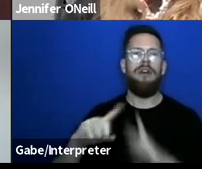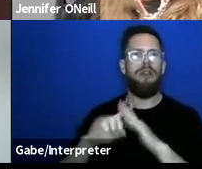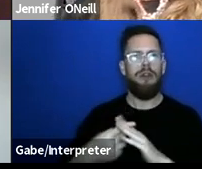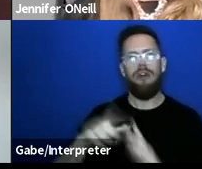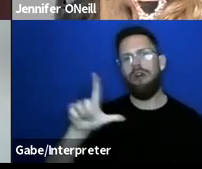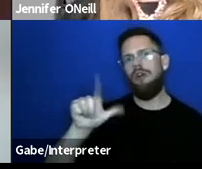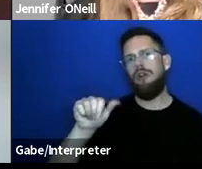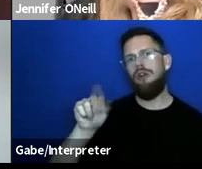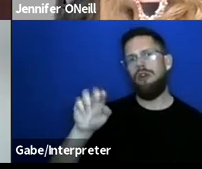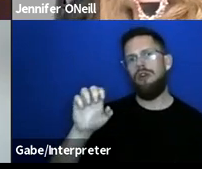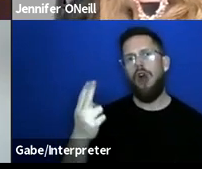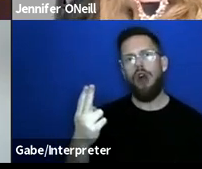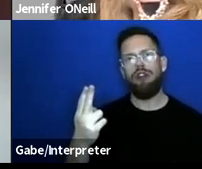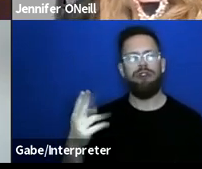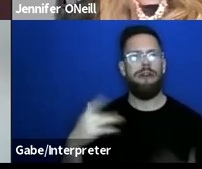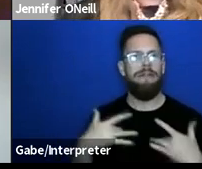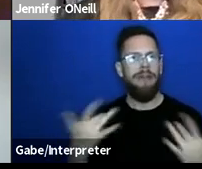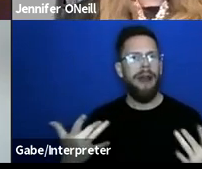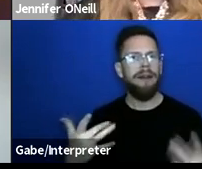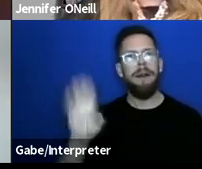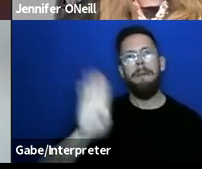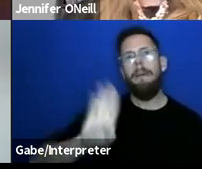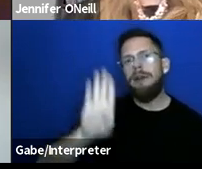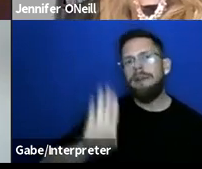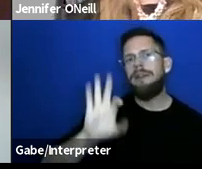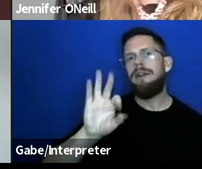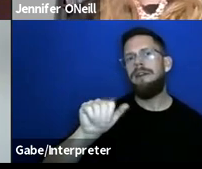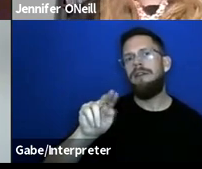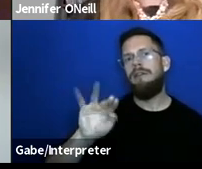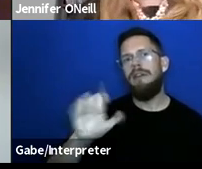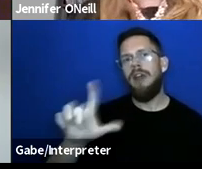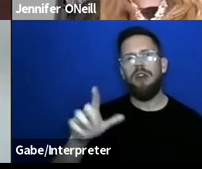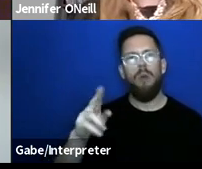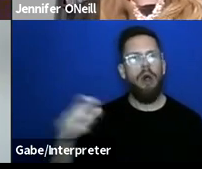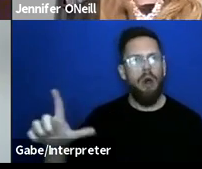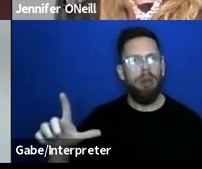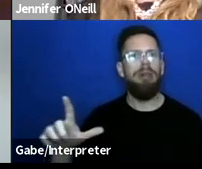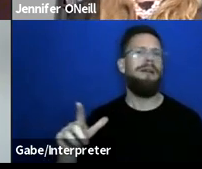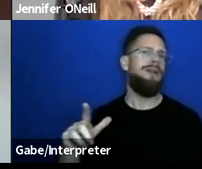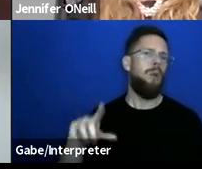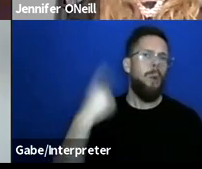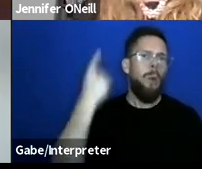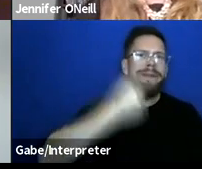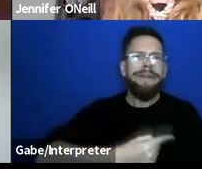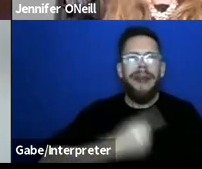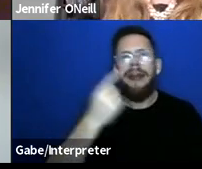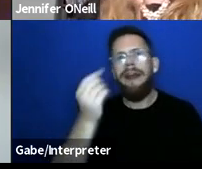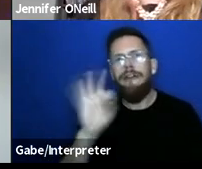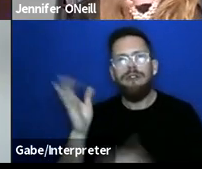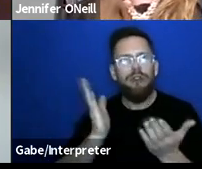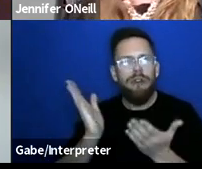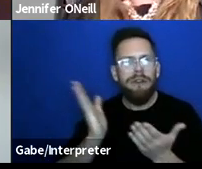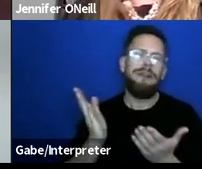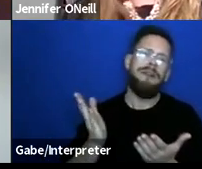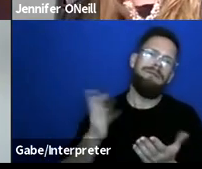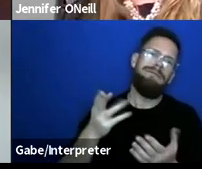the Commonwealth gathers in Faneuil Hall to engage in a day-long day of service. And unfortunately, this year was not